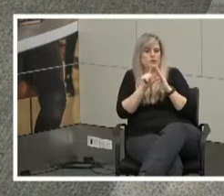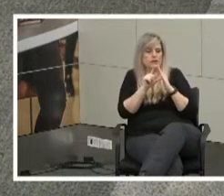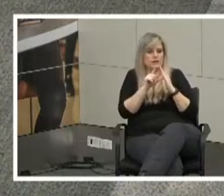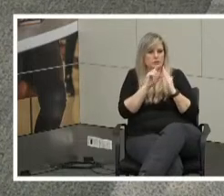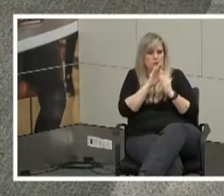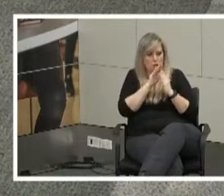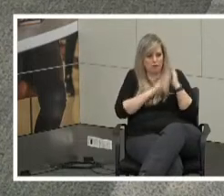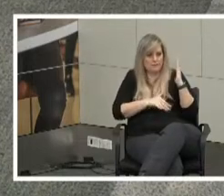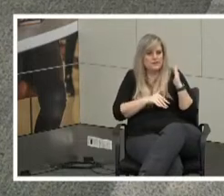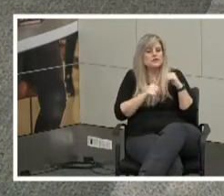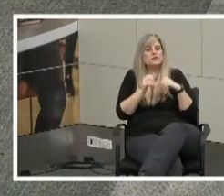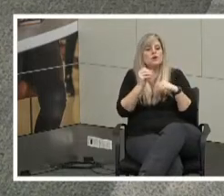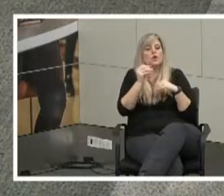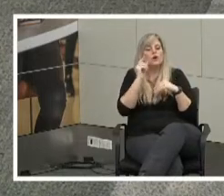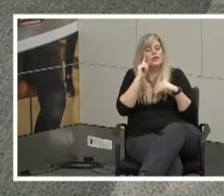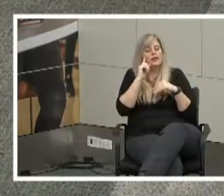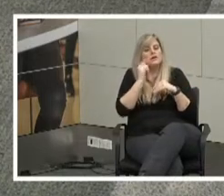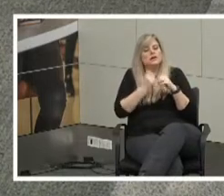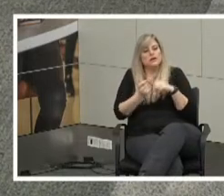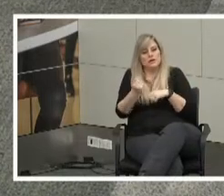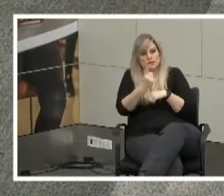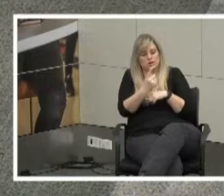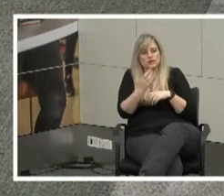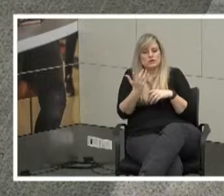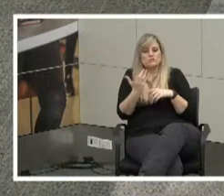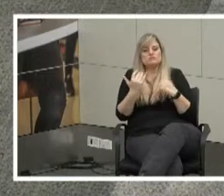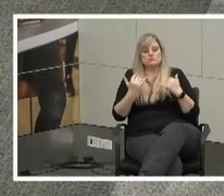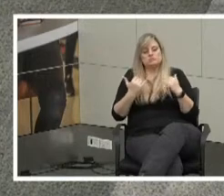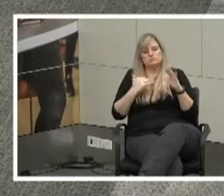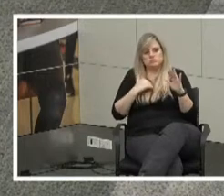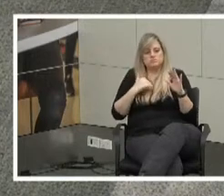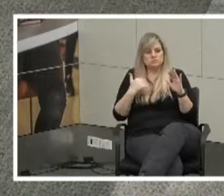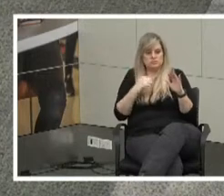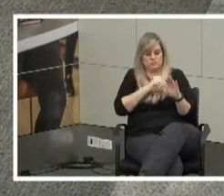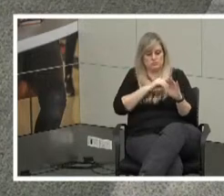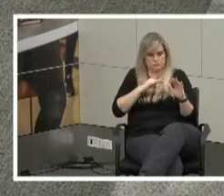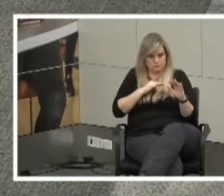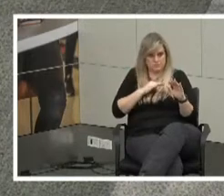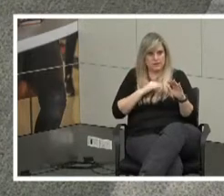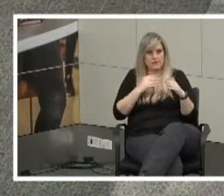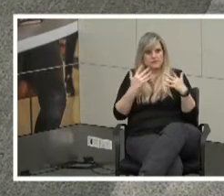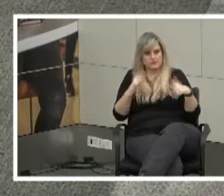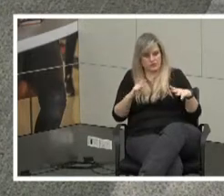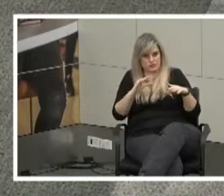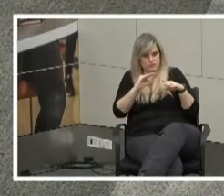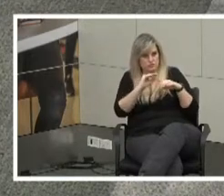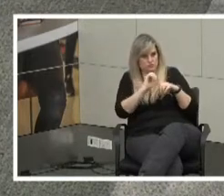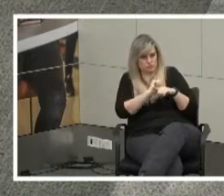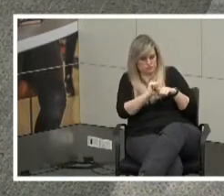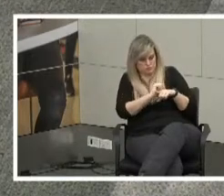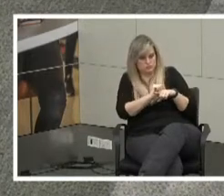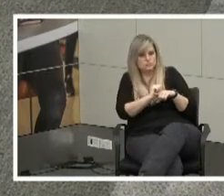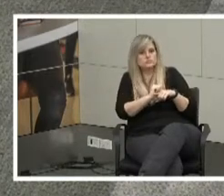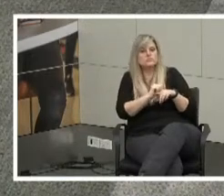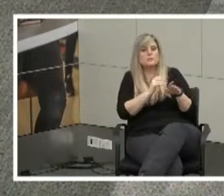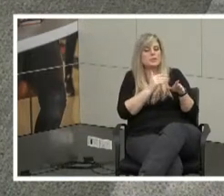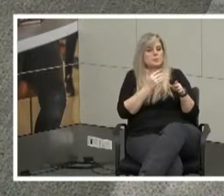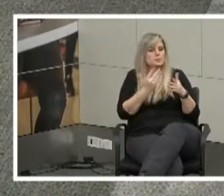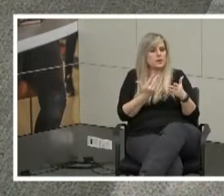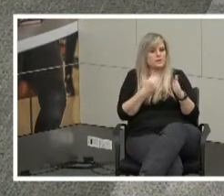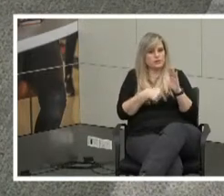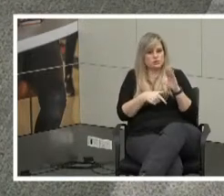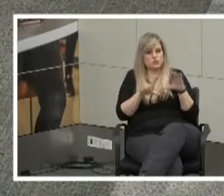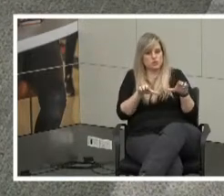so I think next year um now that I the staff has been trained and maybe even conducting those